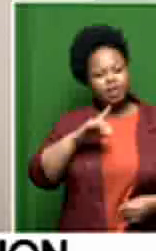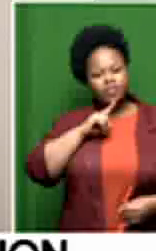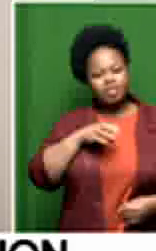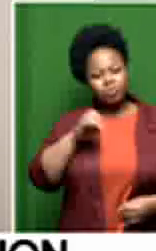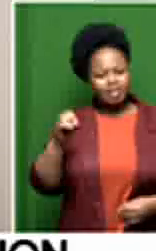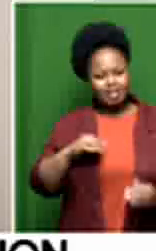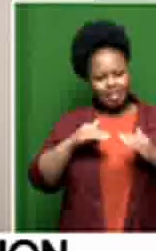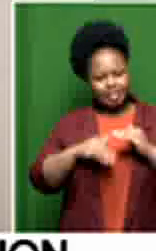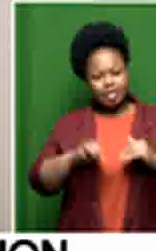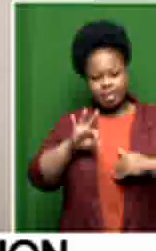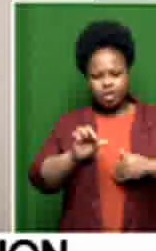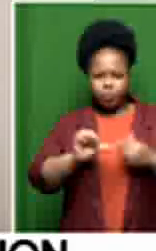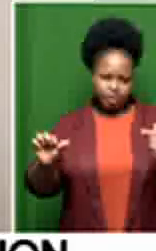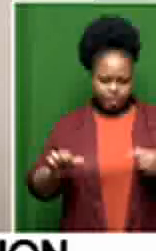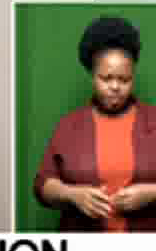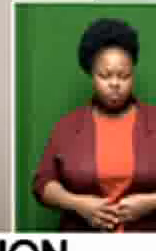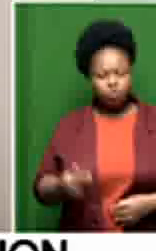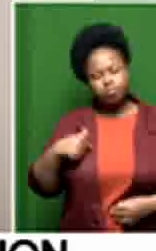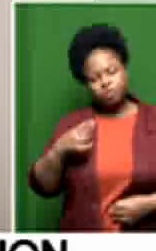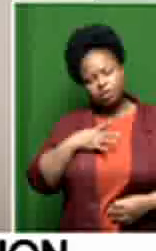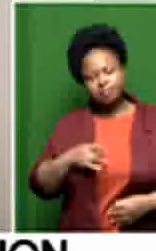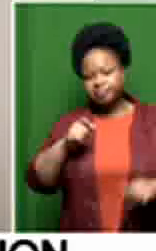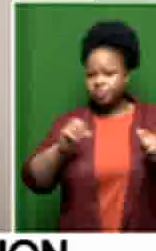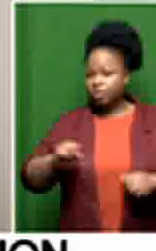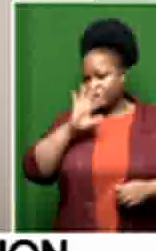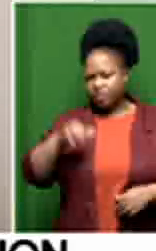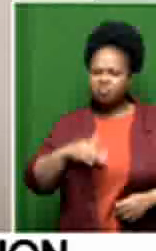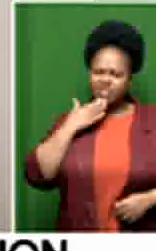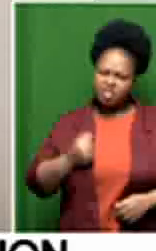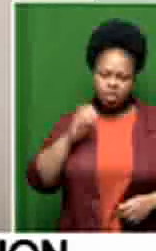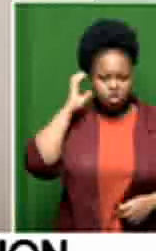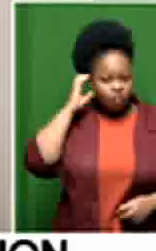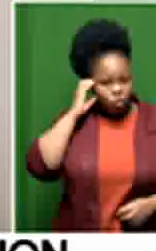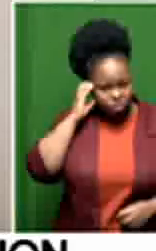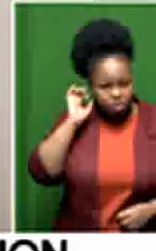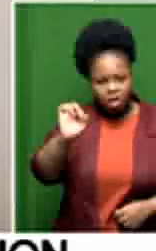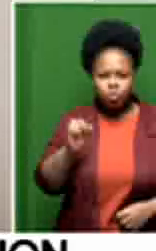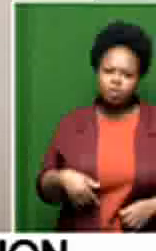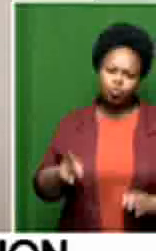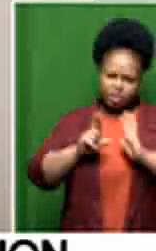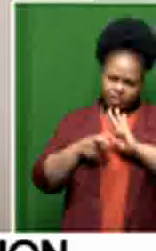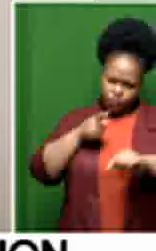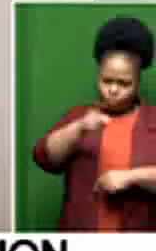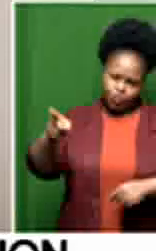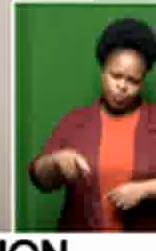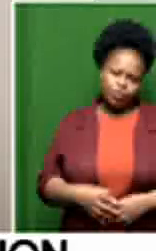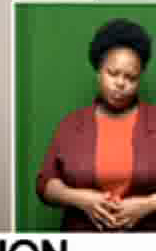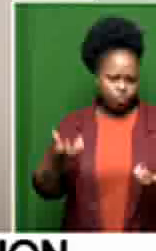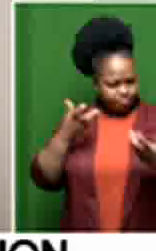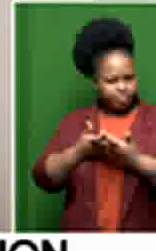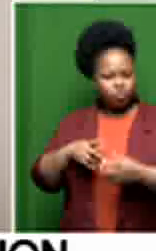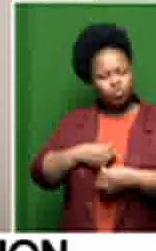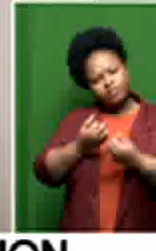5,000 users in less than 3 weeks. But I would really love South Africans, please guys, take out your phones. This is designed for you,